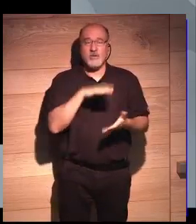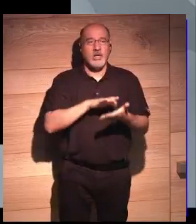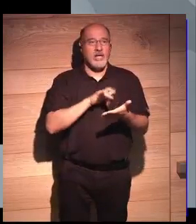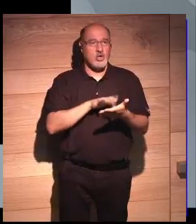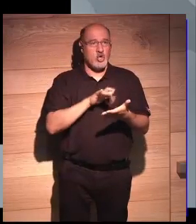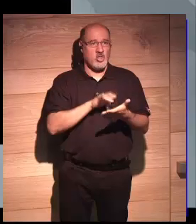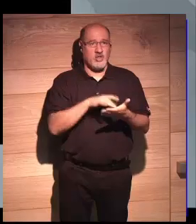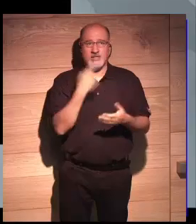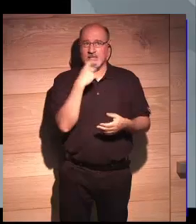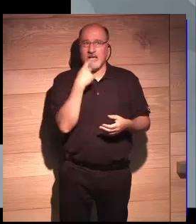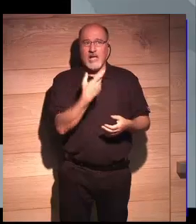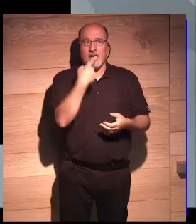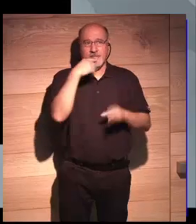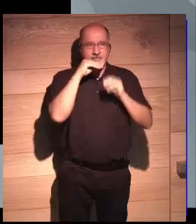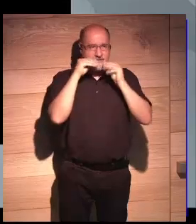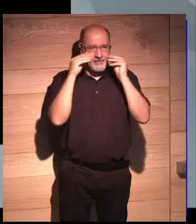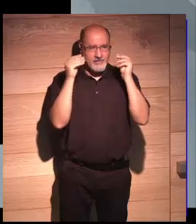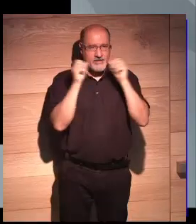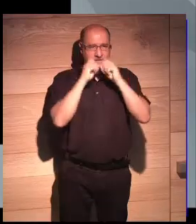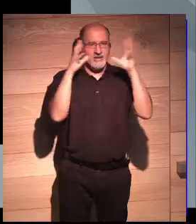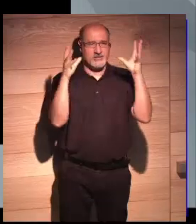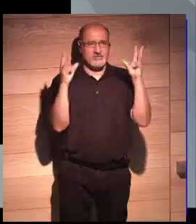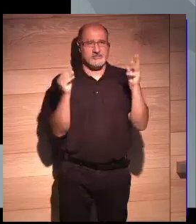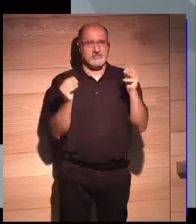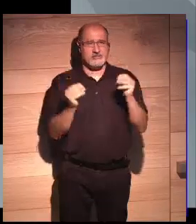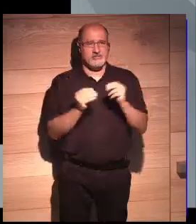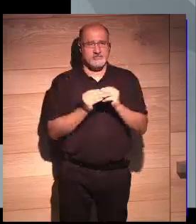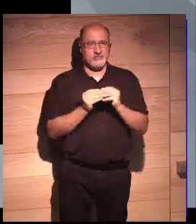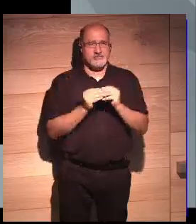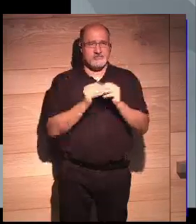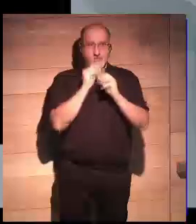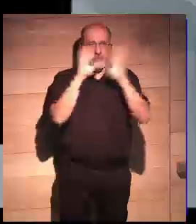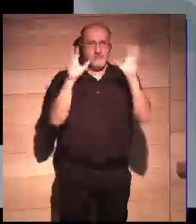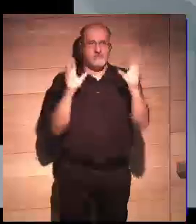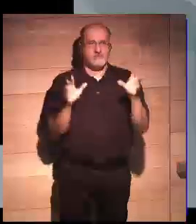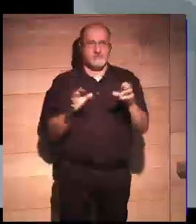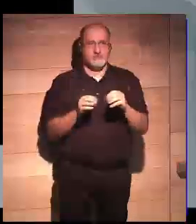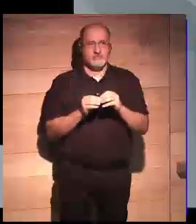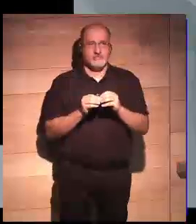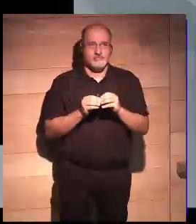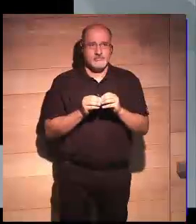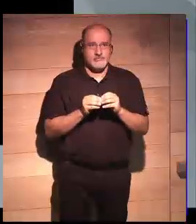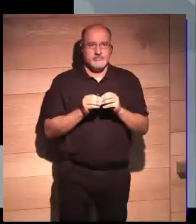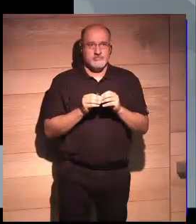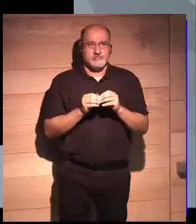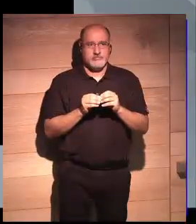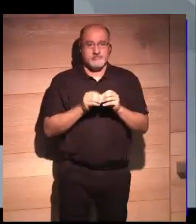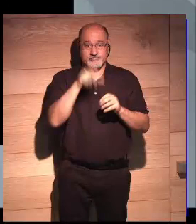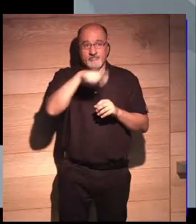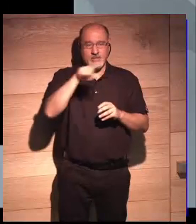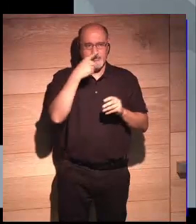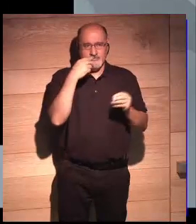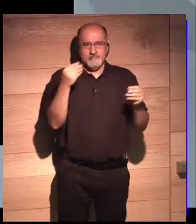it tasted of violet sherbet. We triggered these particles all around. And the